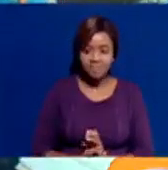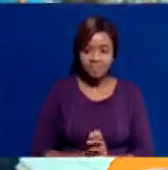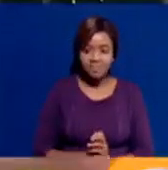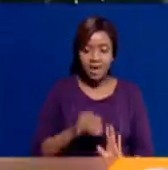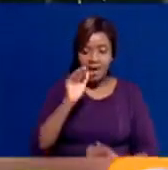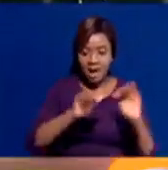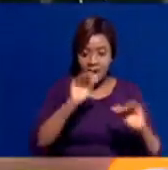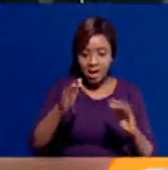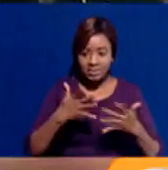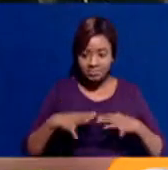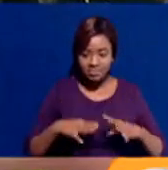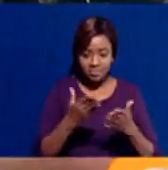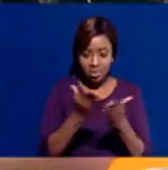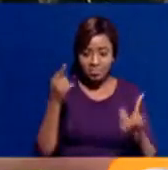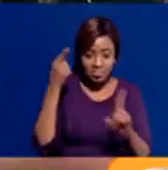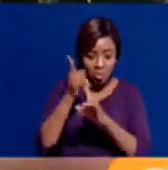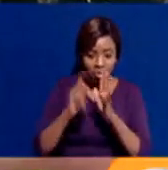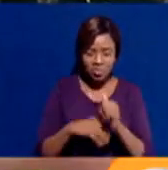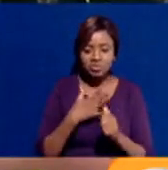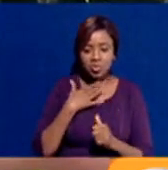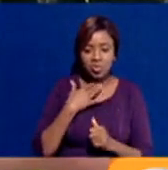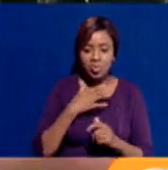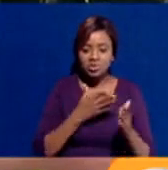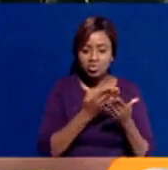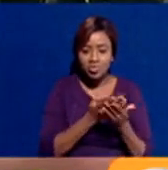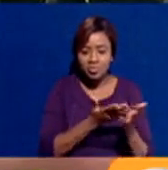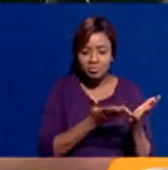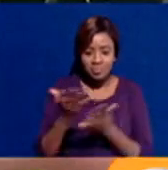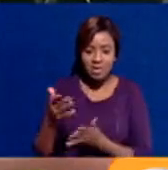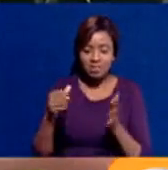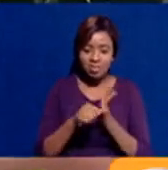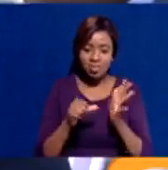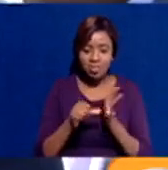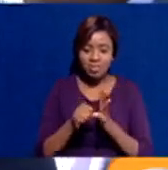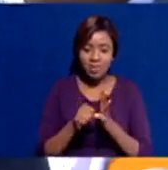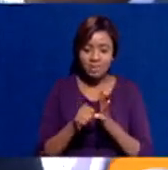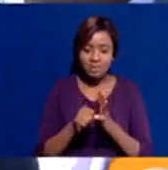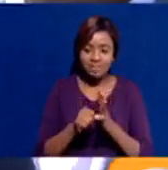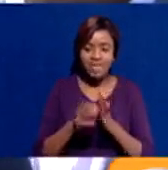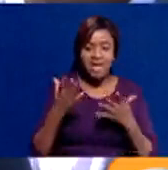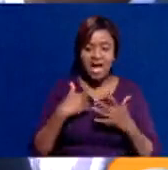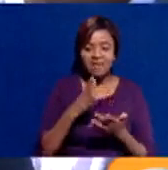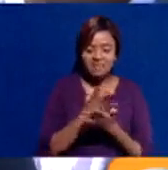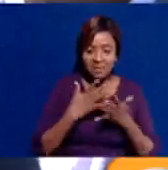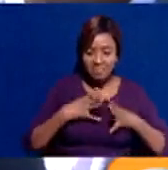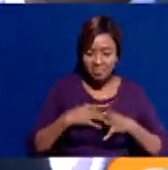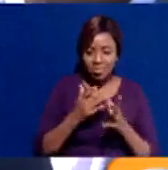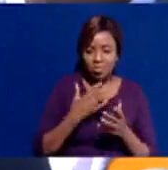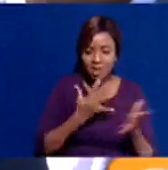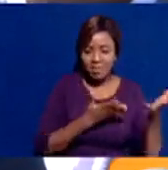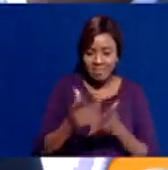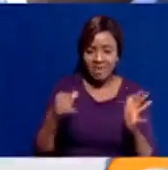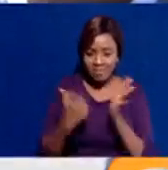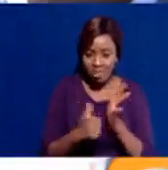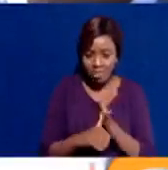out people he said are hell-bent on sowing discord between him and the national government. Those who are trying to create a tiff, a storm